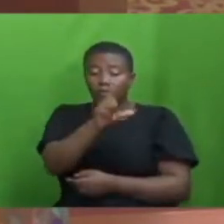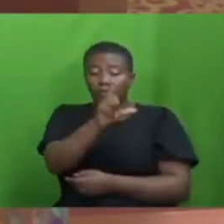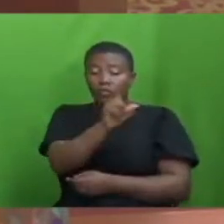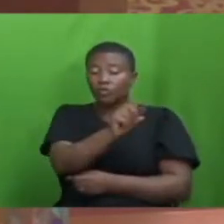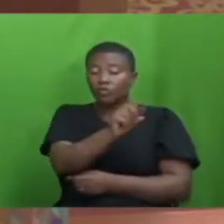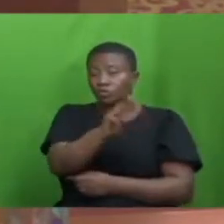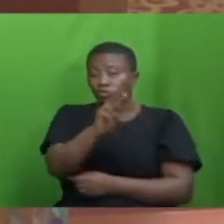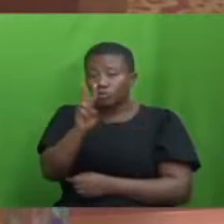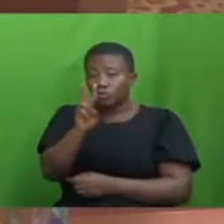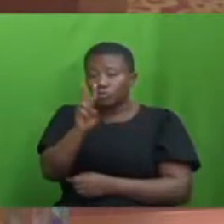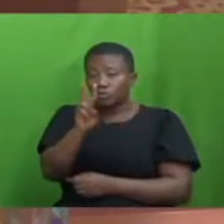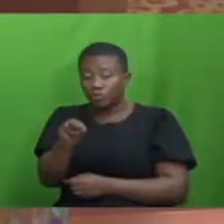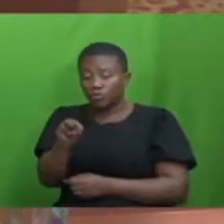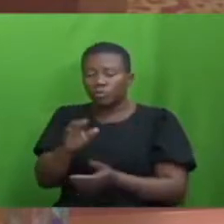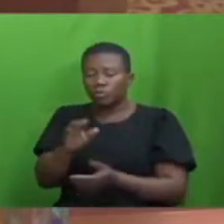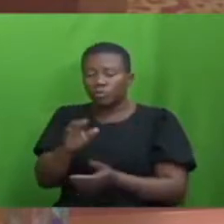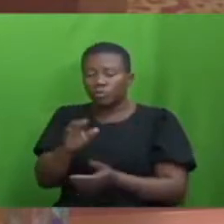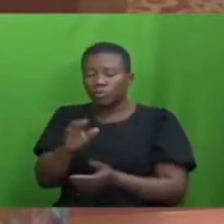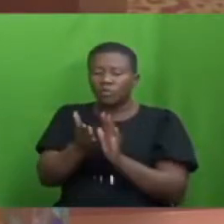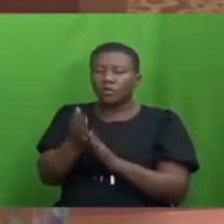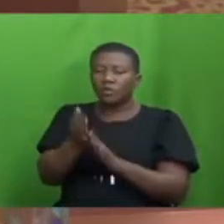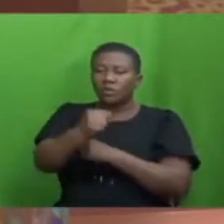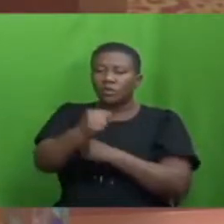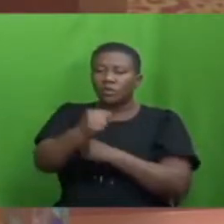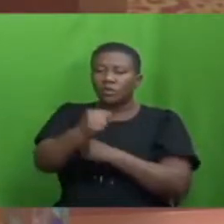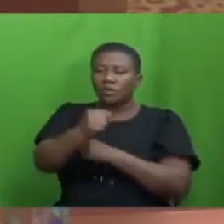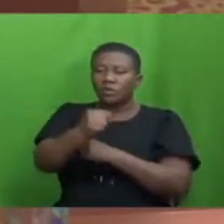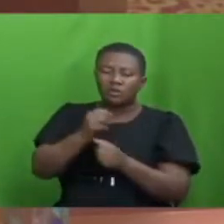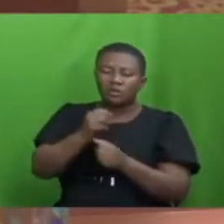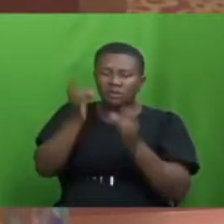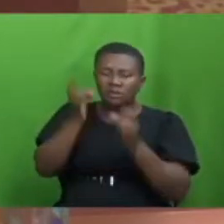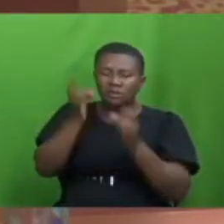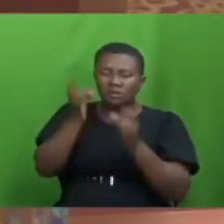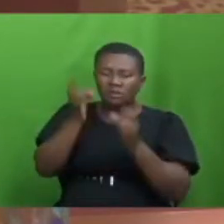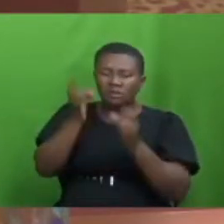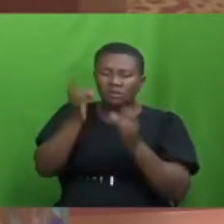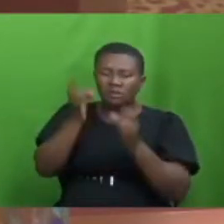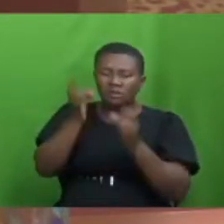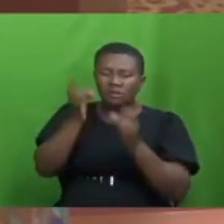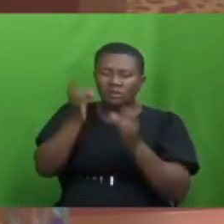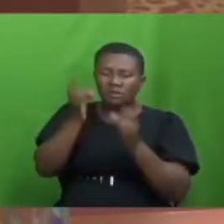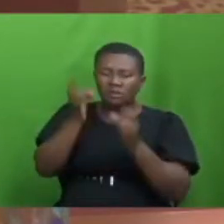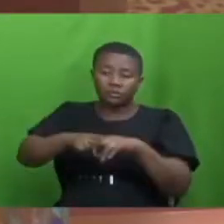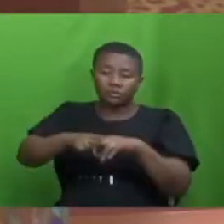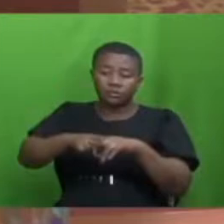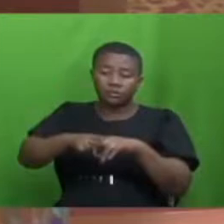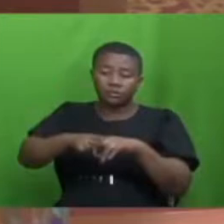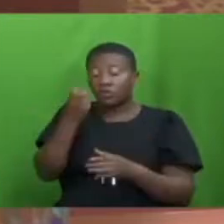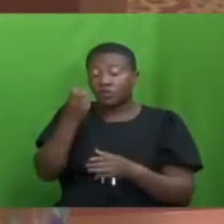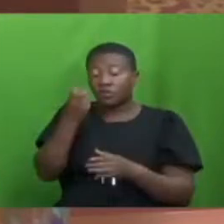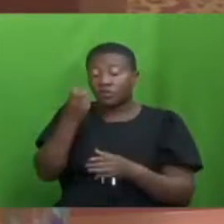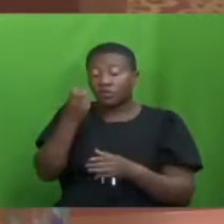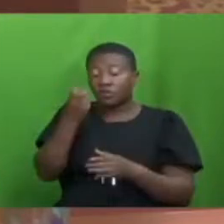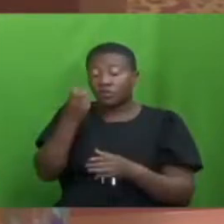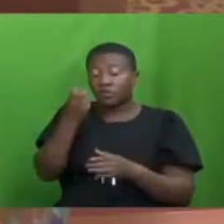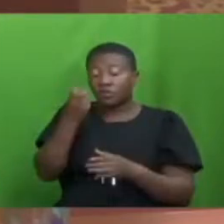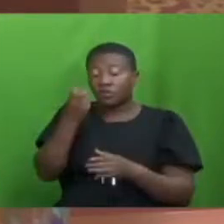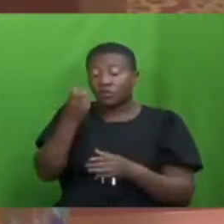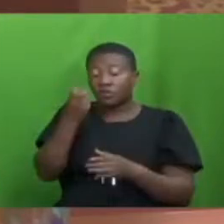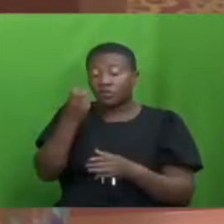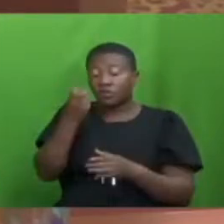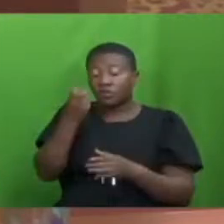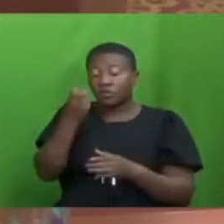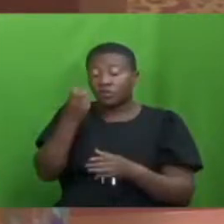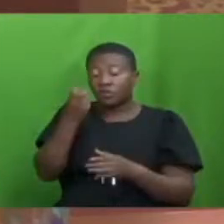2022 has been a year of brutal inflation. Mr. Speaker, it is no exaggeration